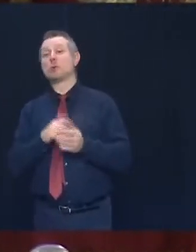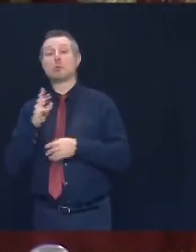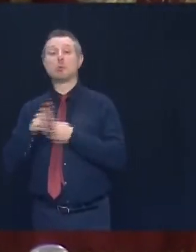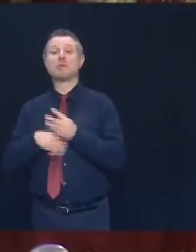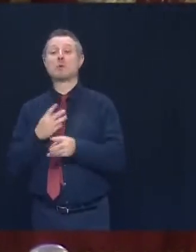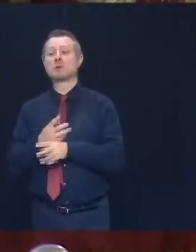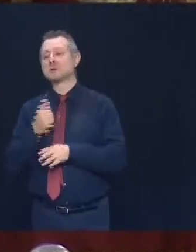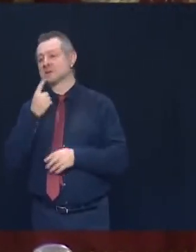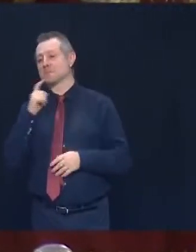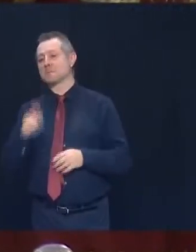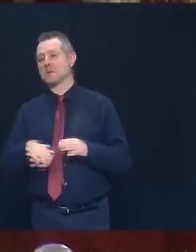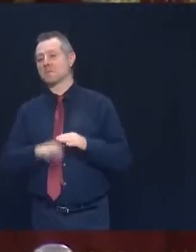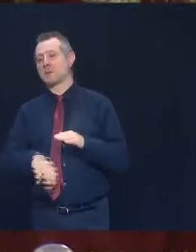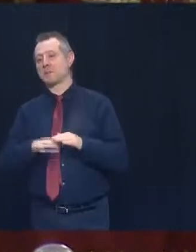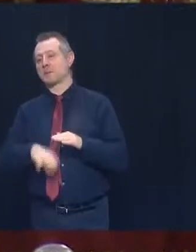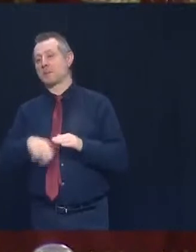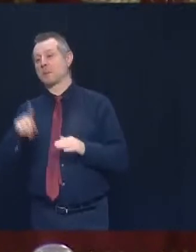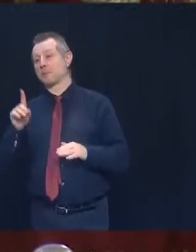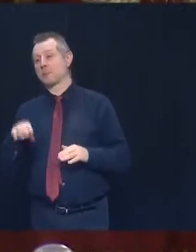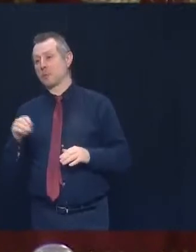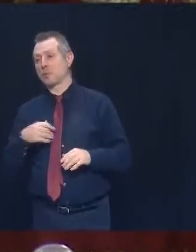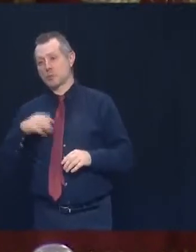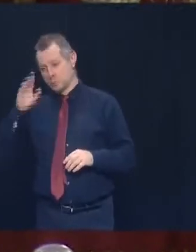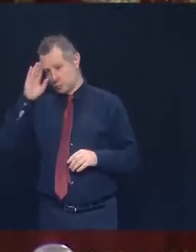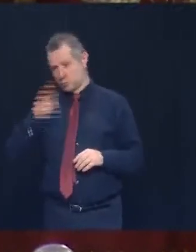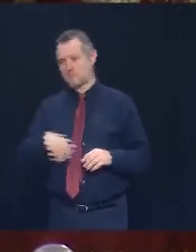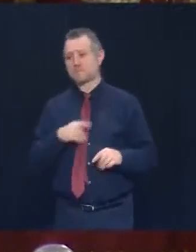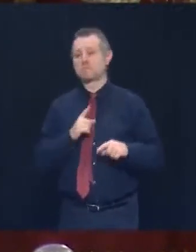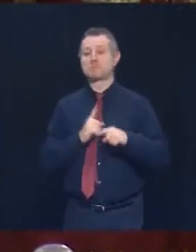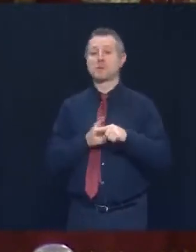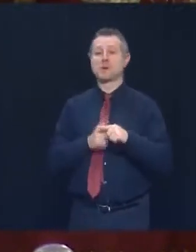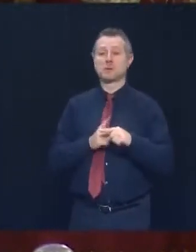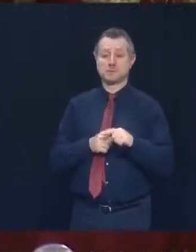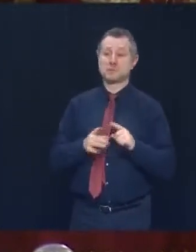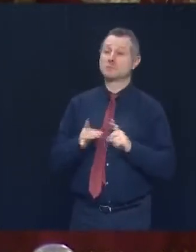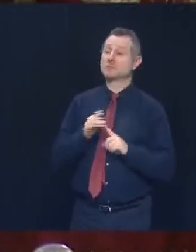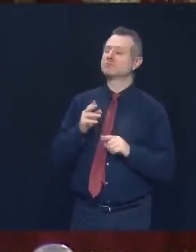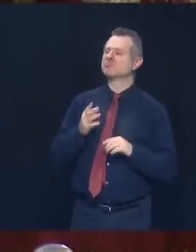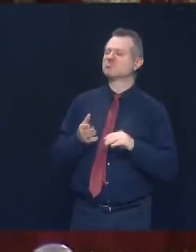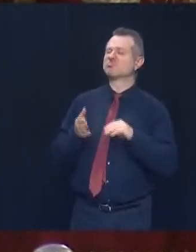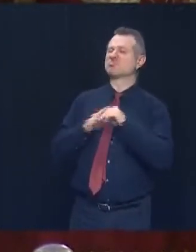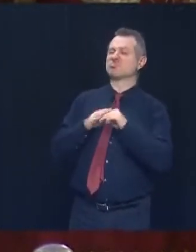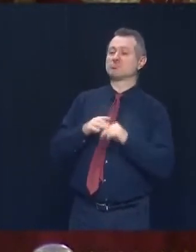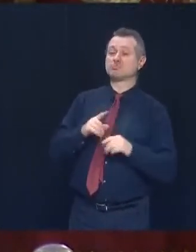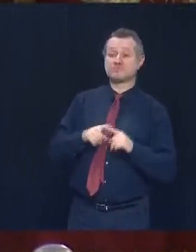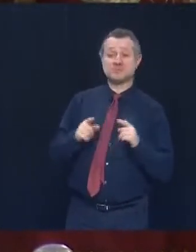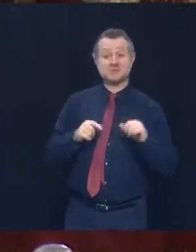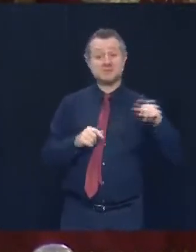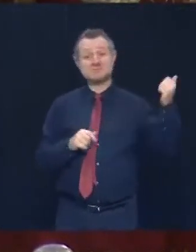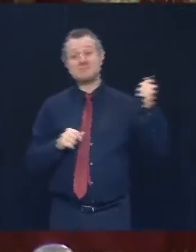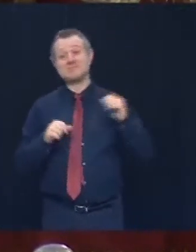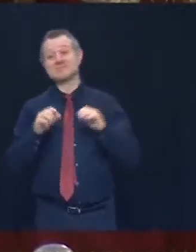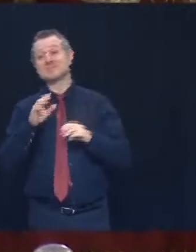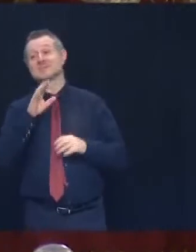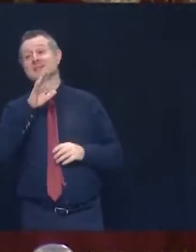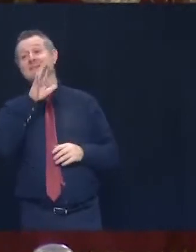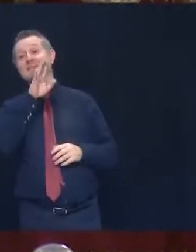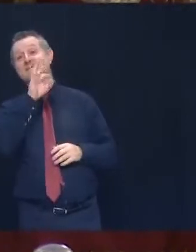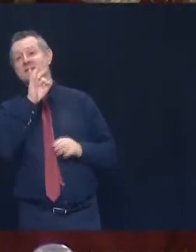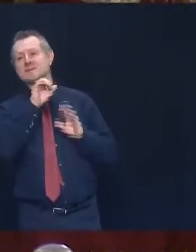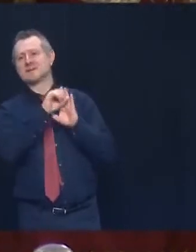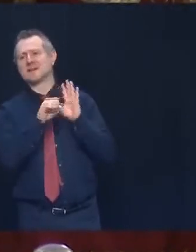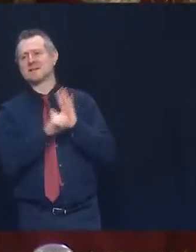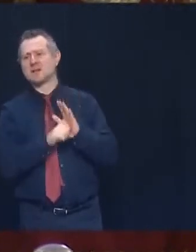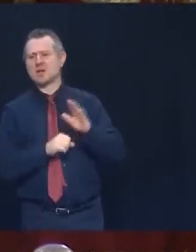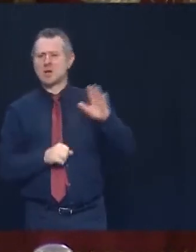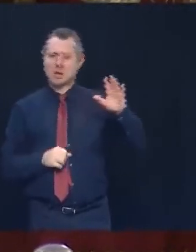the positivity is slightly up, even though, as the governor said, comparably to the nation, we're the third lowest, it has been consistent. You